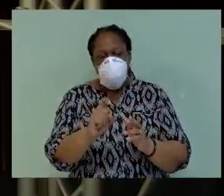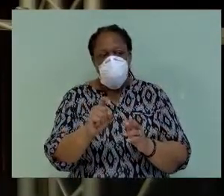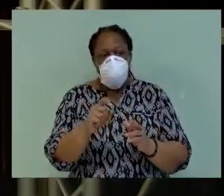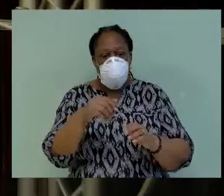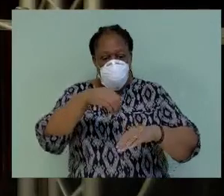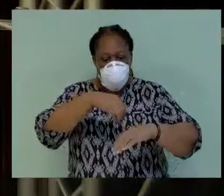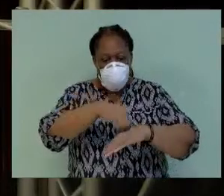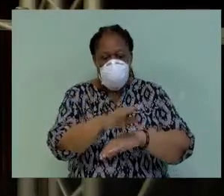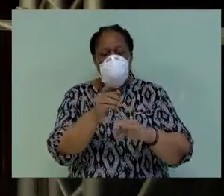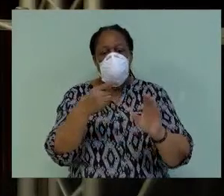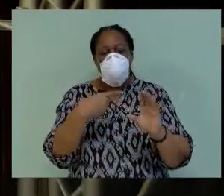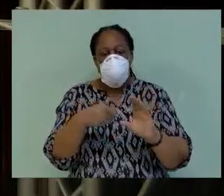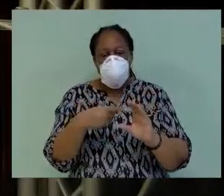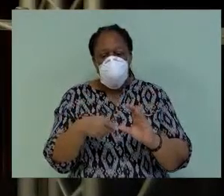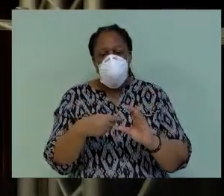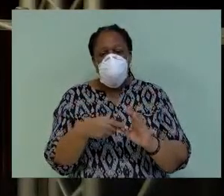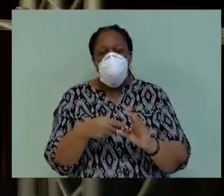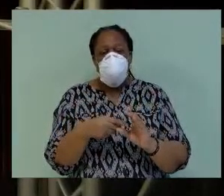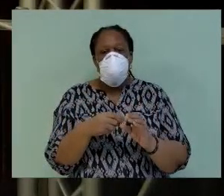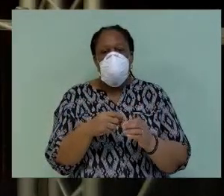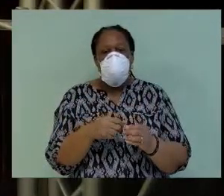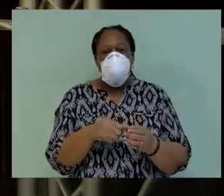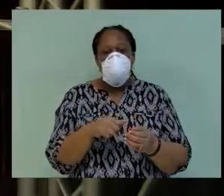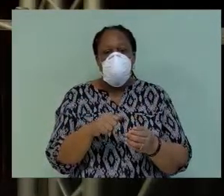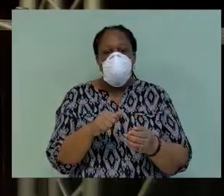High Court. The email address is